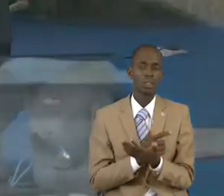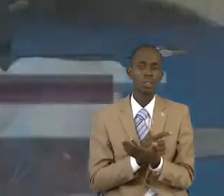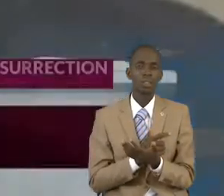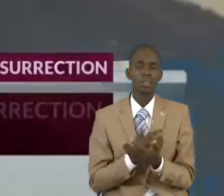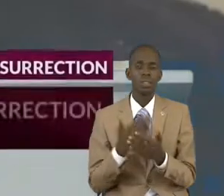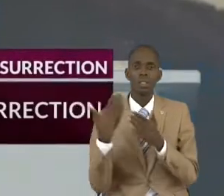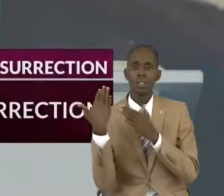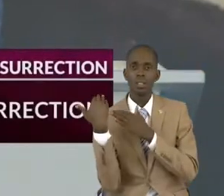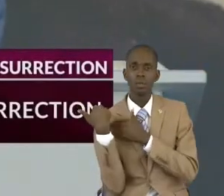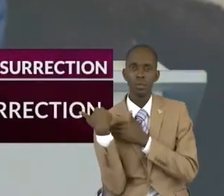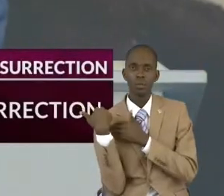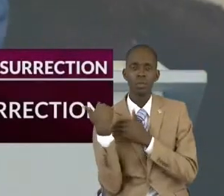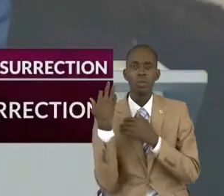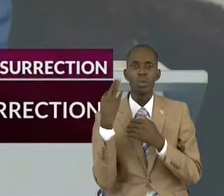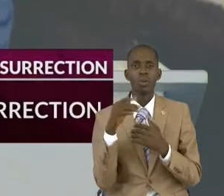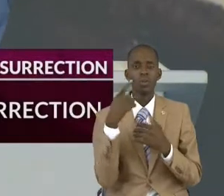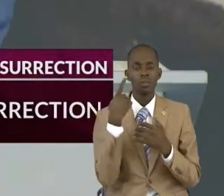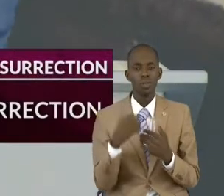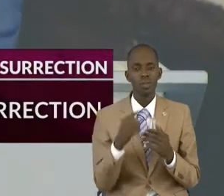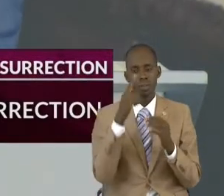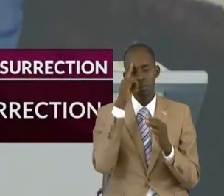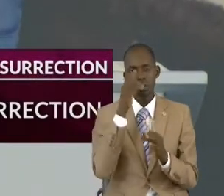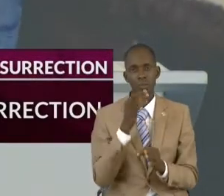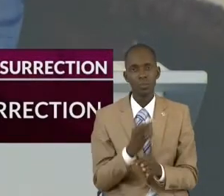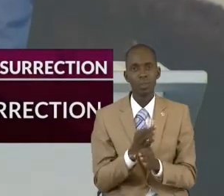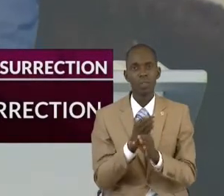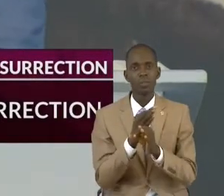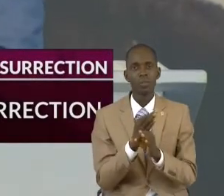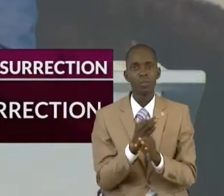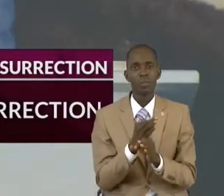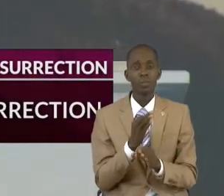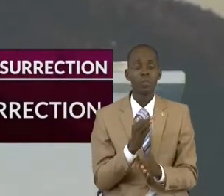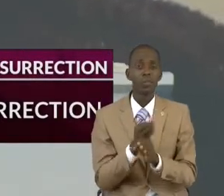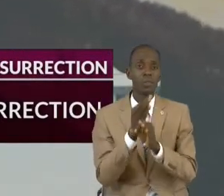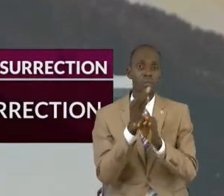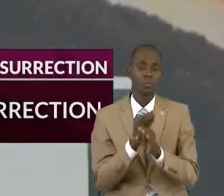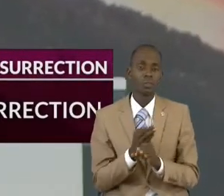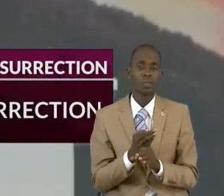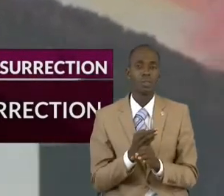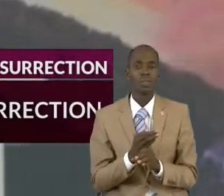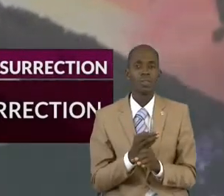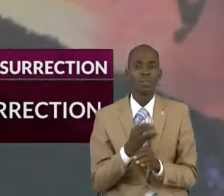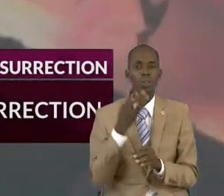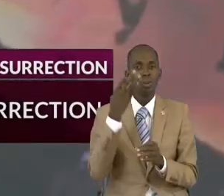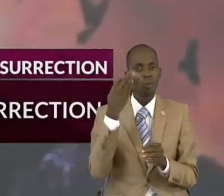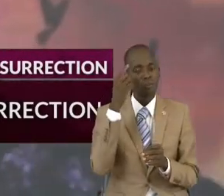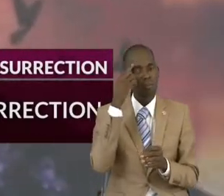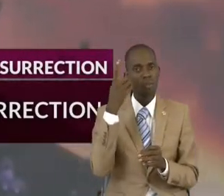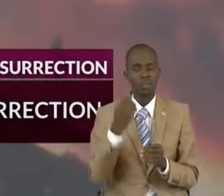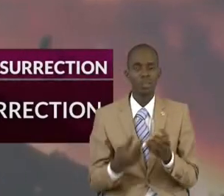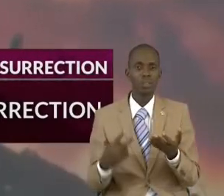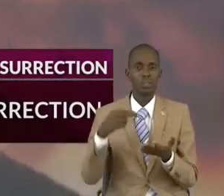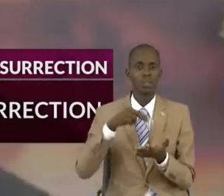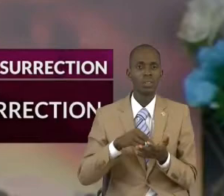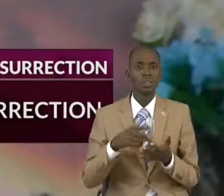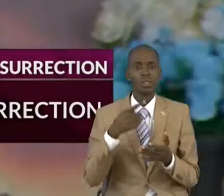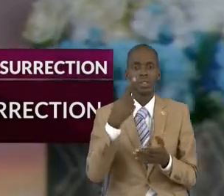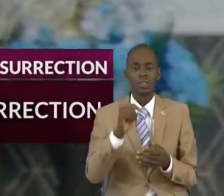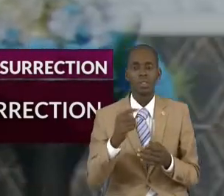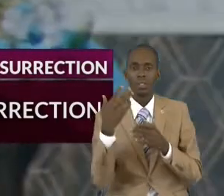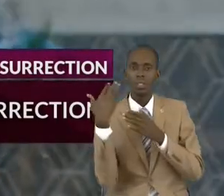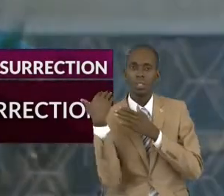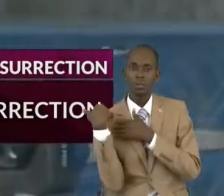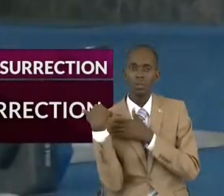responsibilities of the faithful for the resurrection. The responsibilities of the faithful